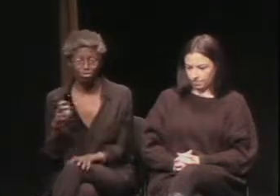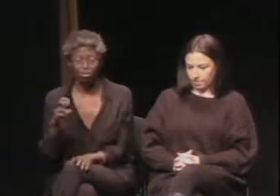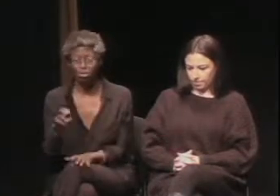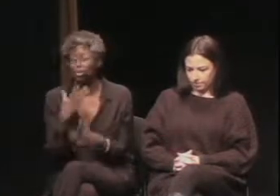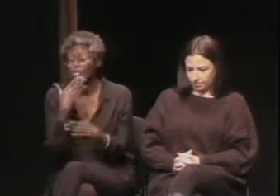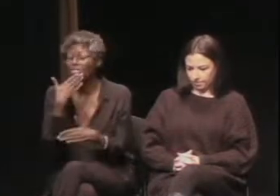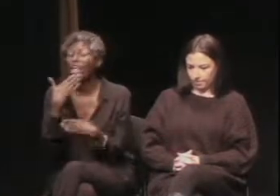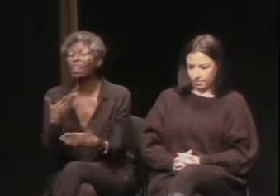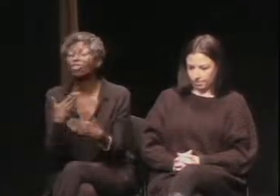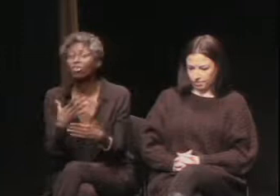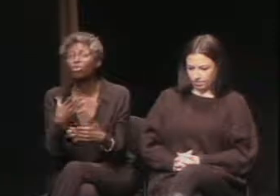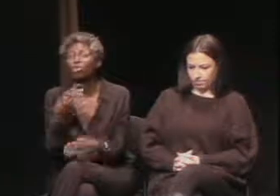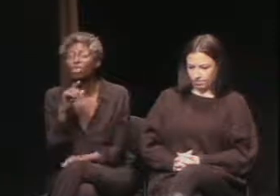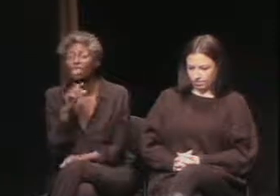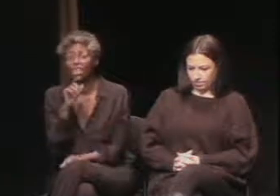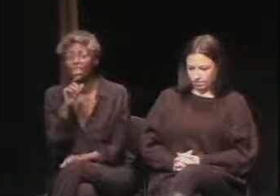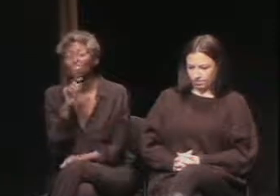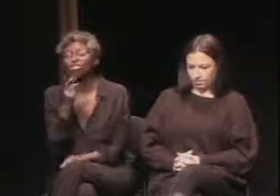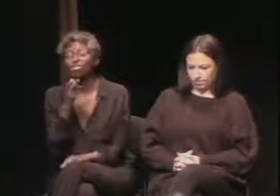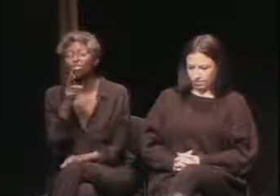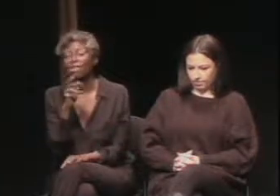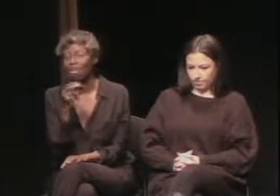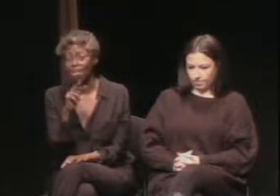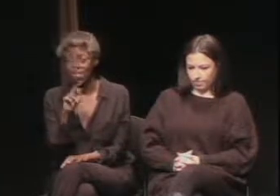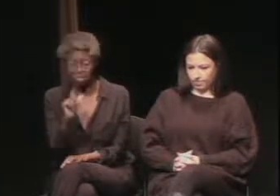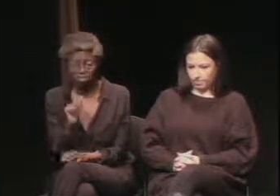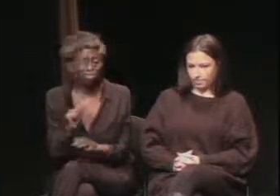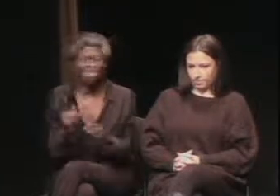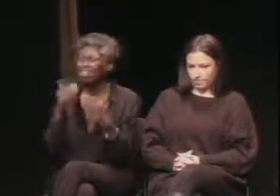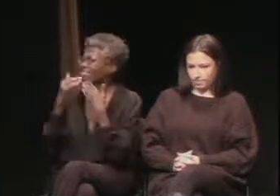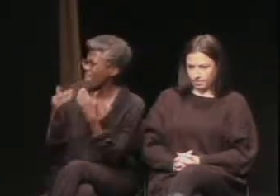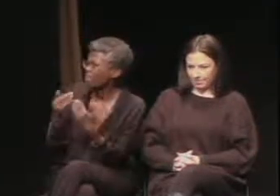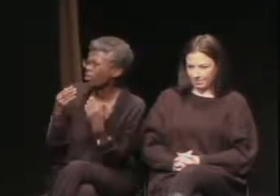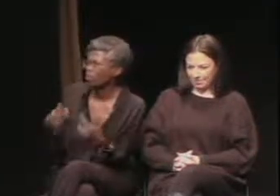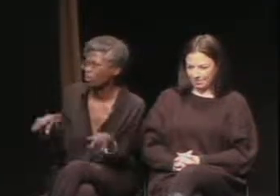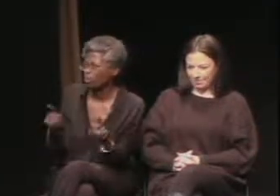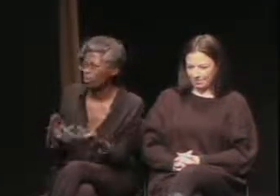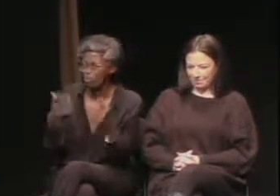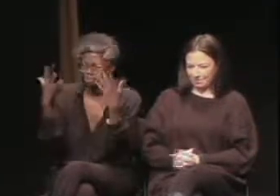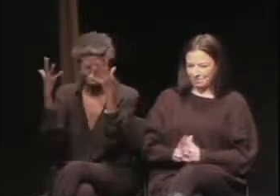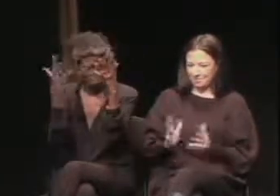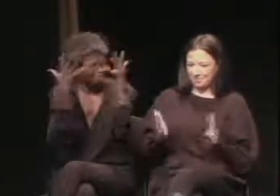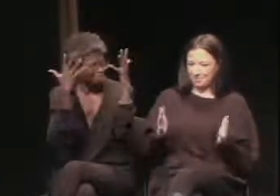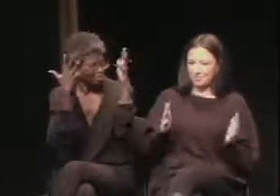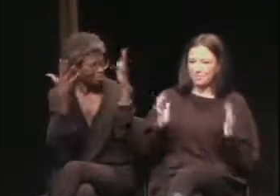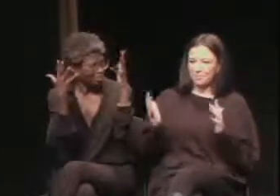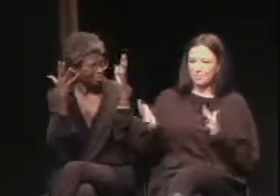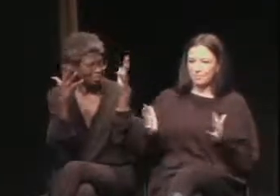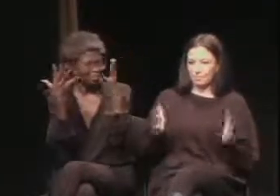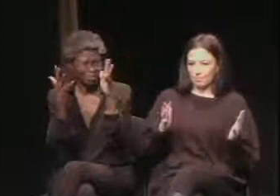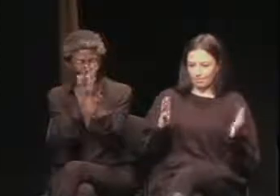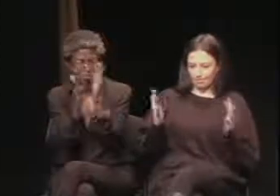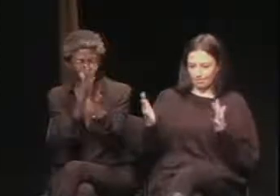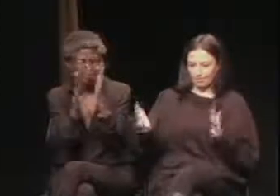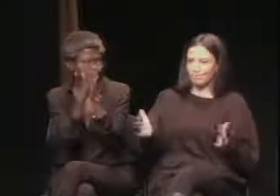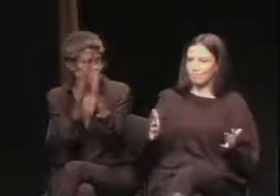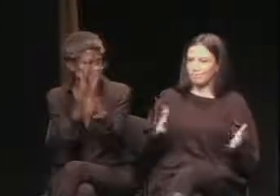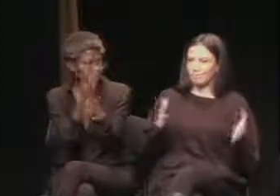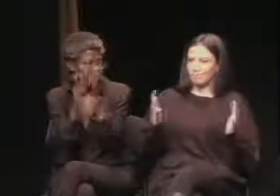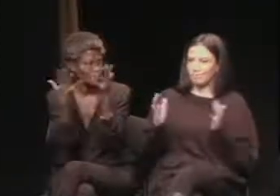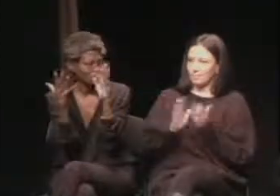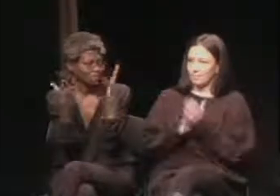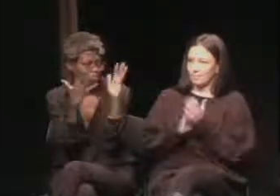you, Tarana. Thank you. And thank you all. Thank you. Thank you, Schomburg. This is beautiful. Thank you. Thank you